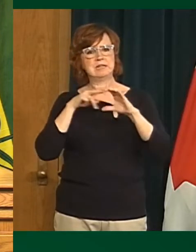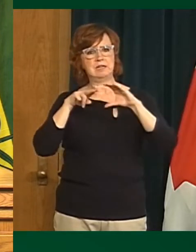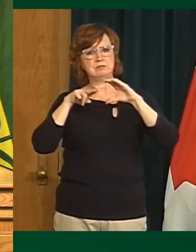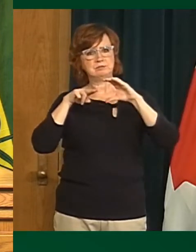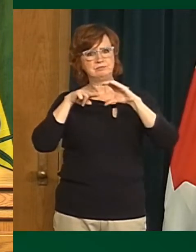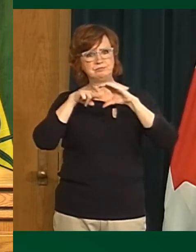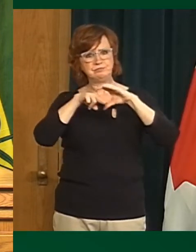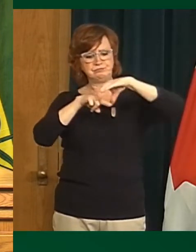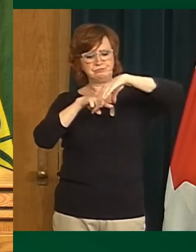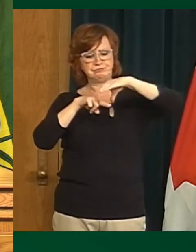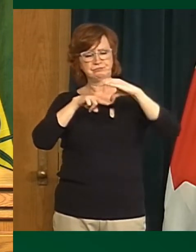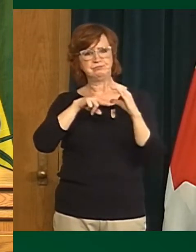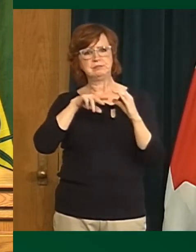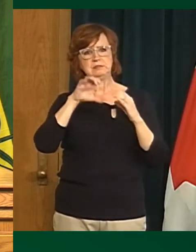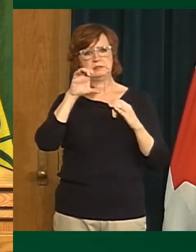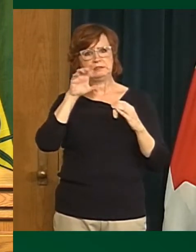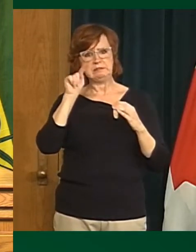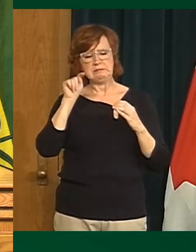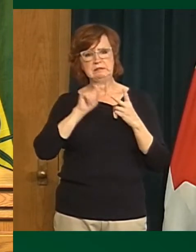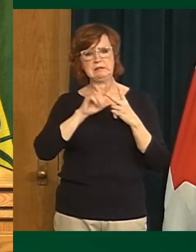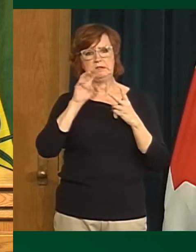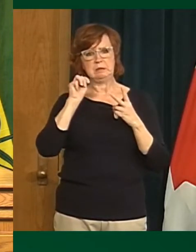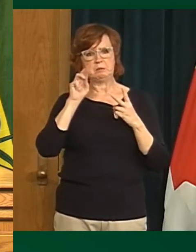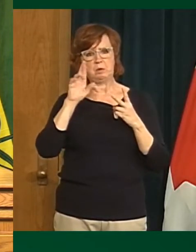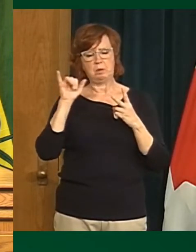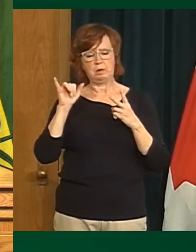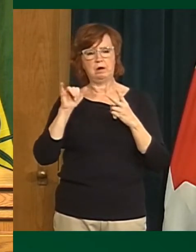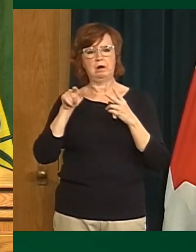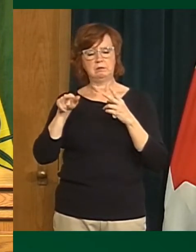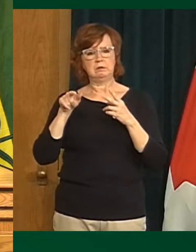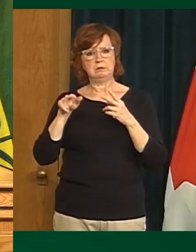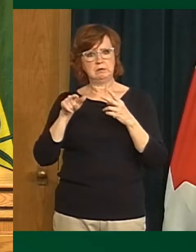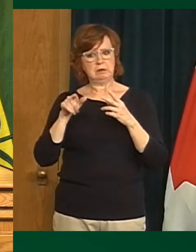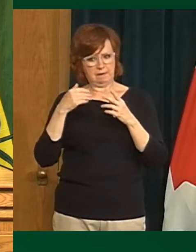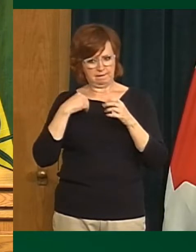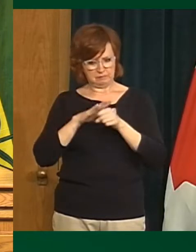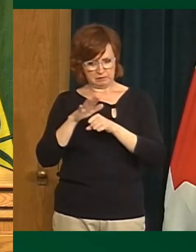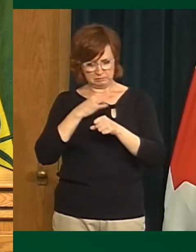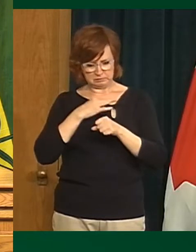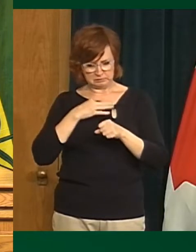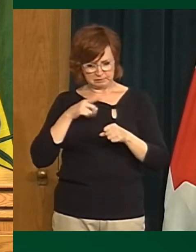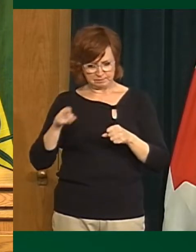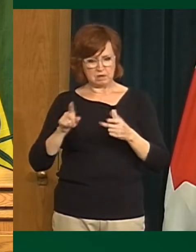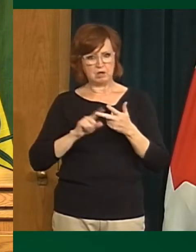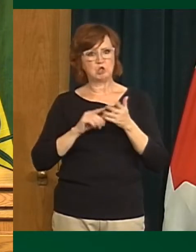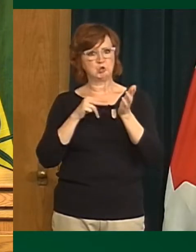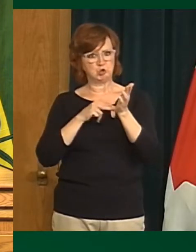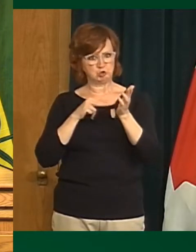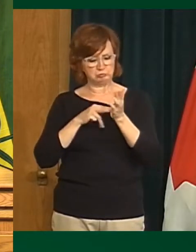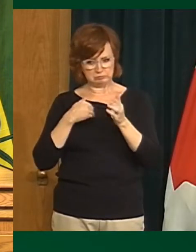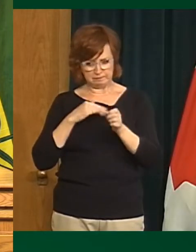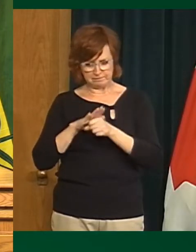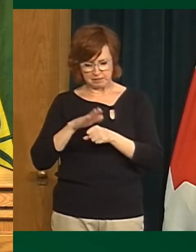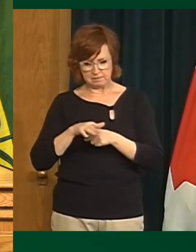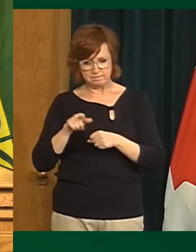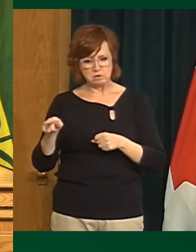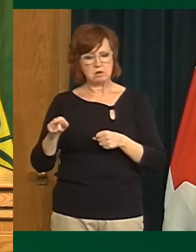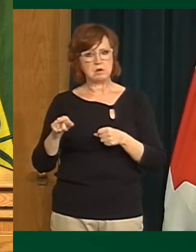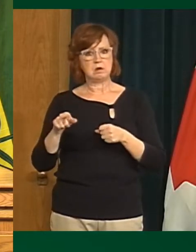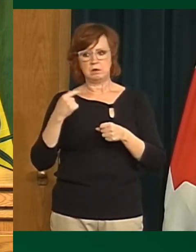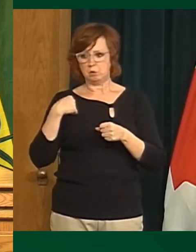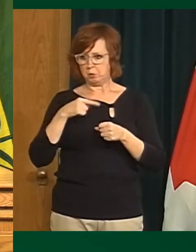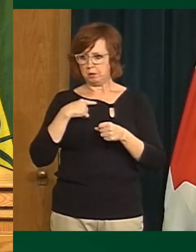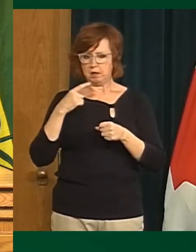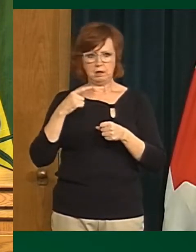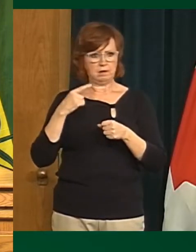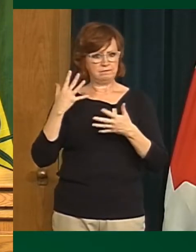staff into those facilities, we'll be looking at making sure that they can be operating safely. They're not, they were open